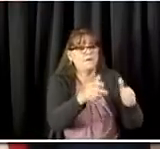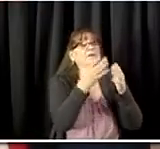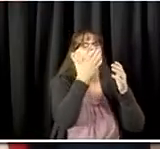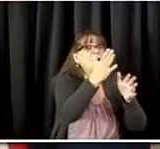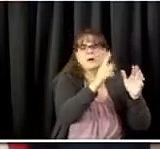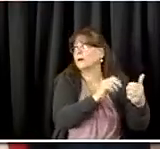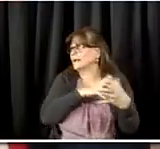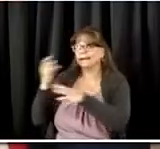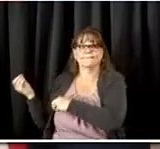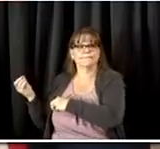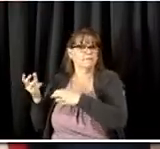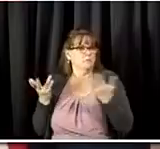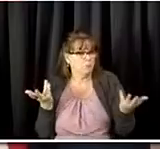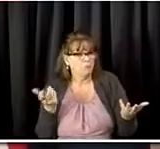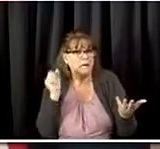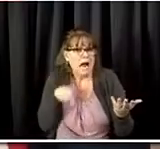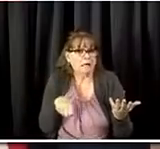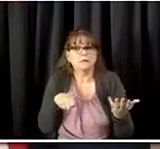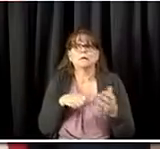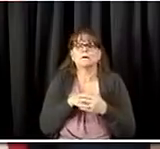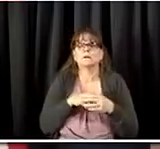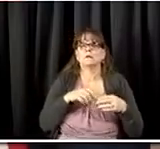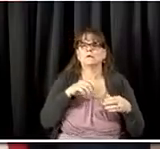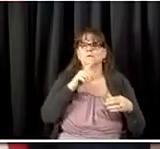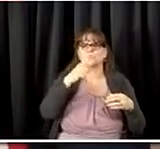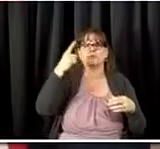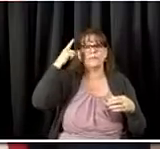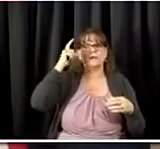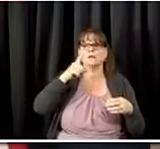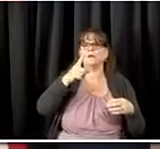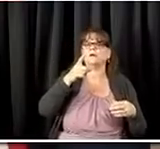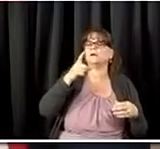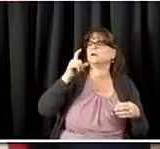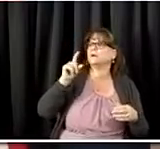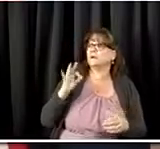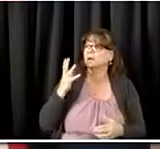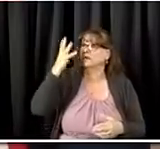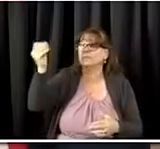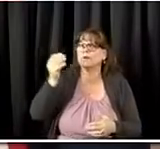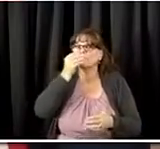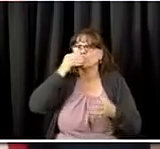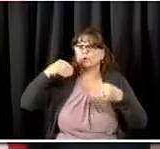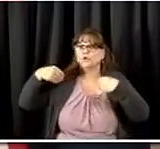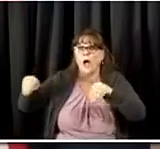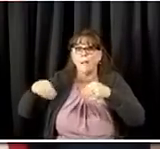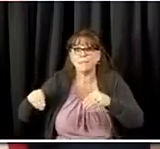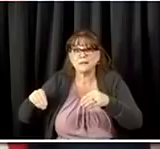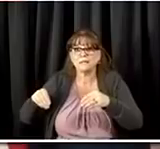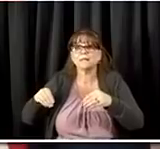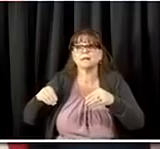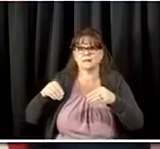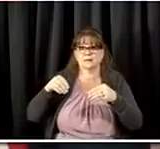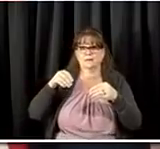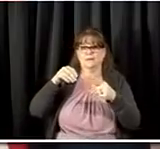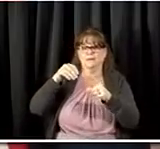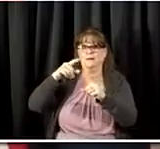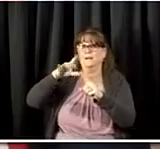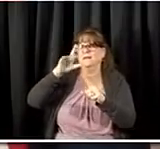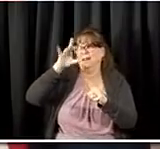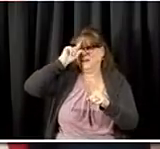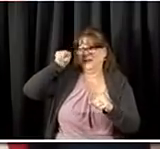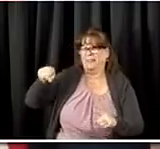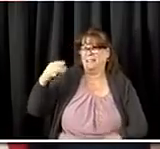holiday shopping, there's another tradition that we're worried about coming up called Black Friday. The way that normally looks is not